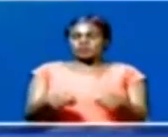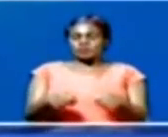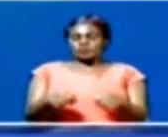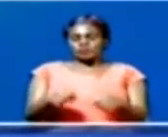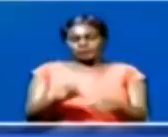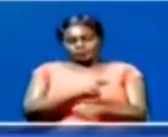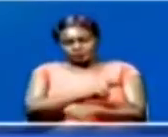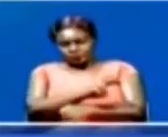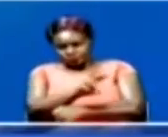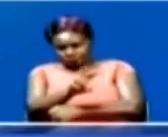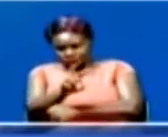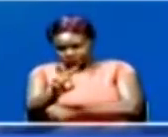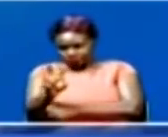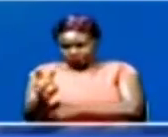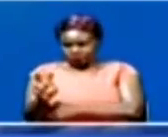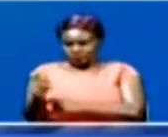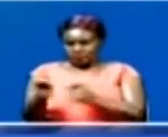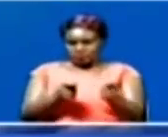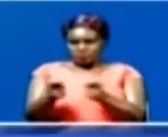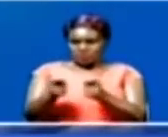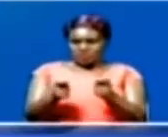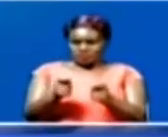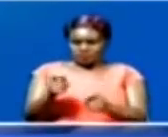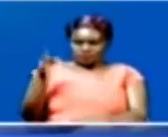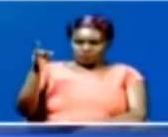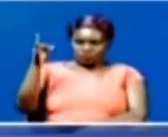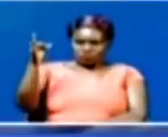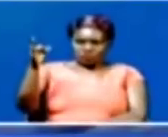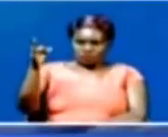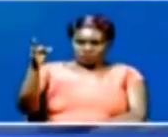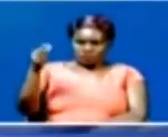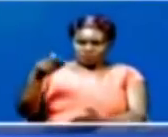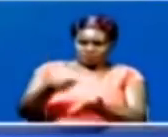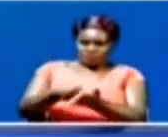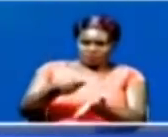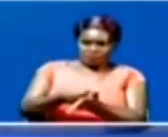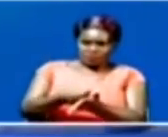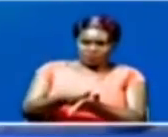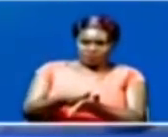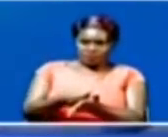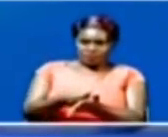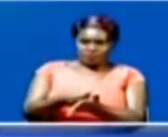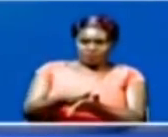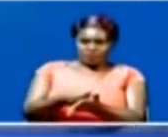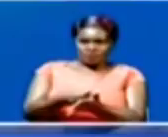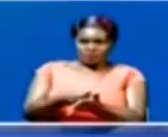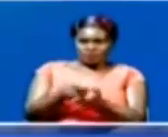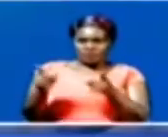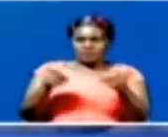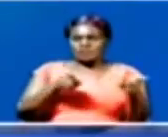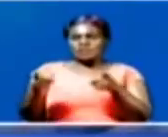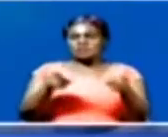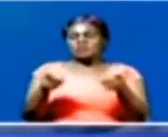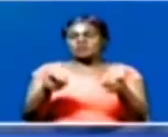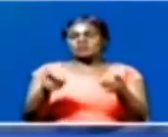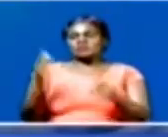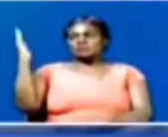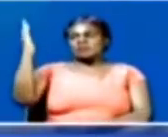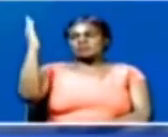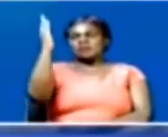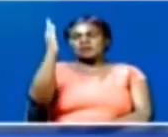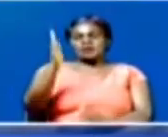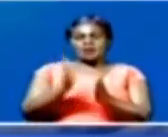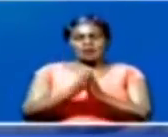monitor attendance, manage your HR, your finance, your transport, library, and